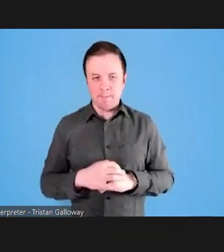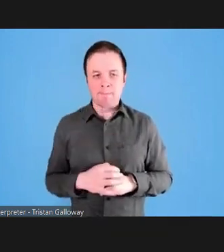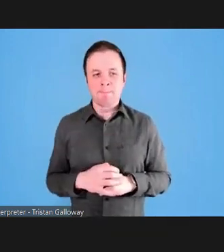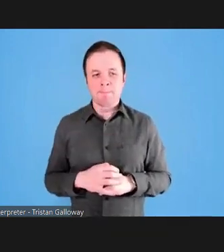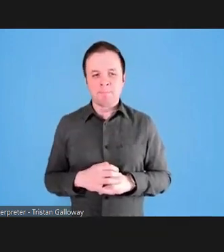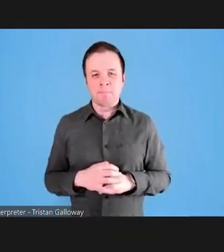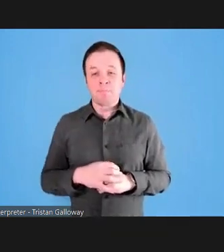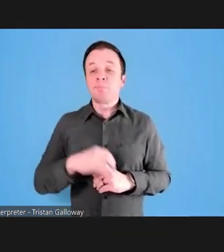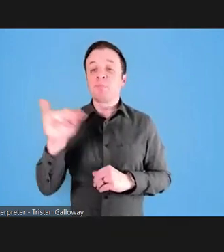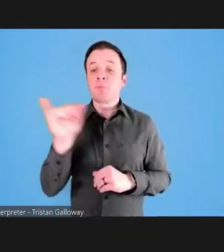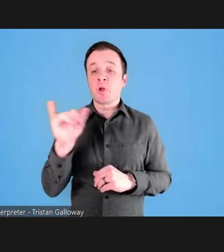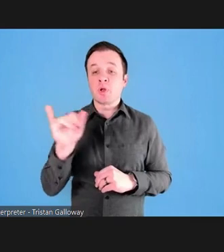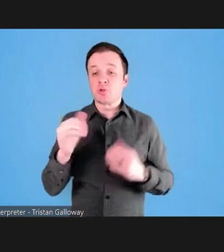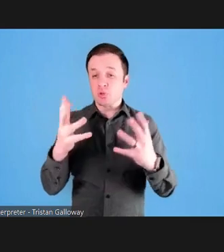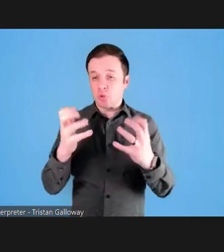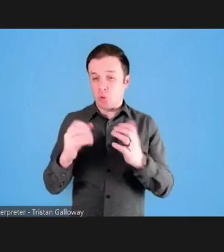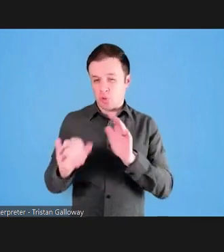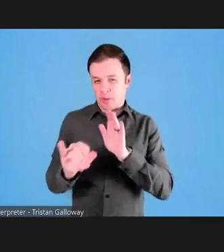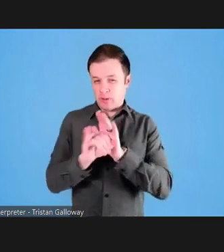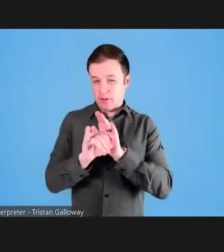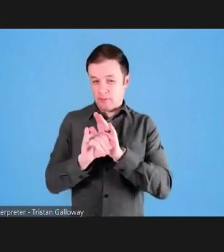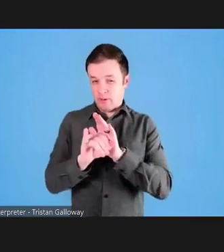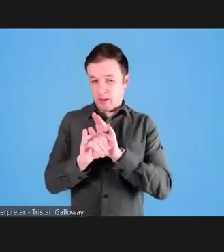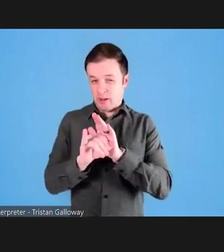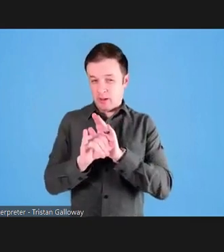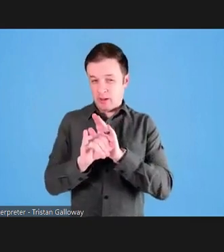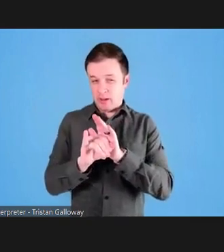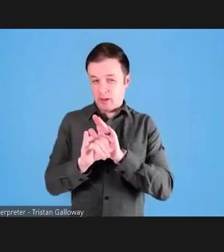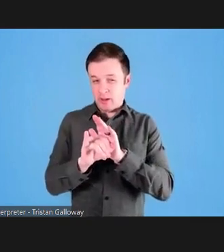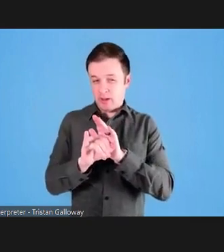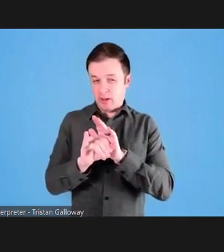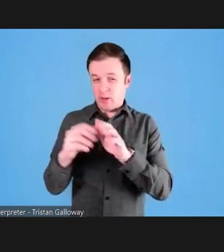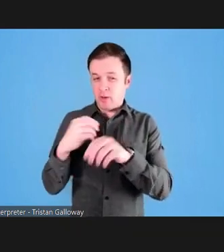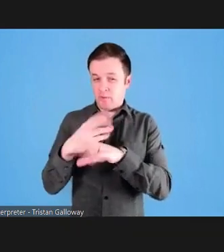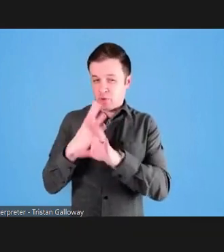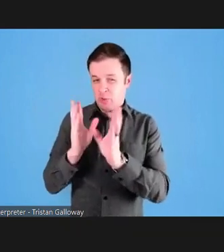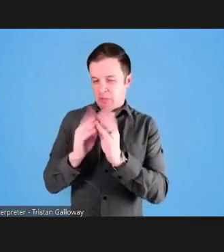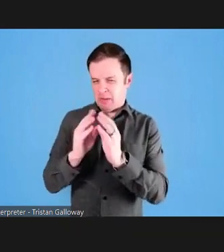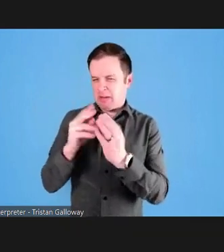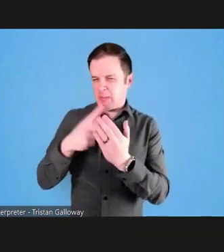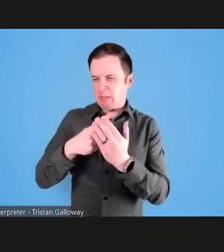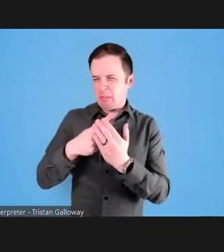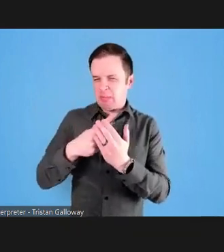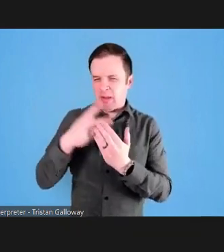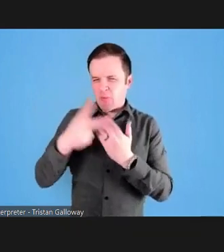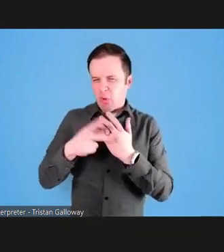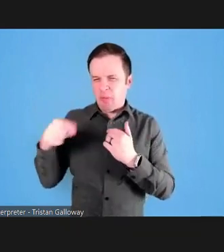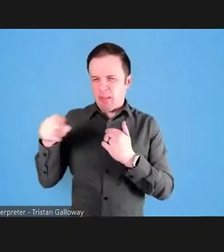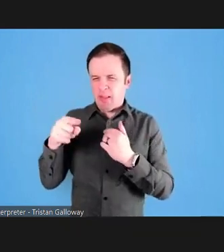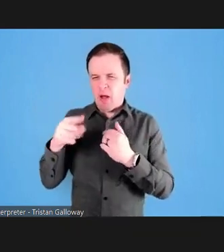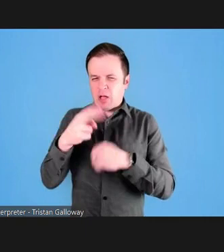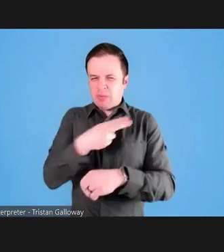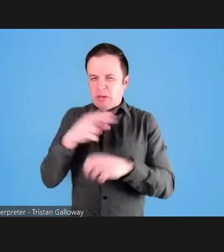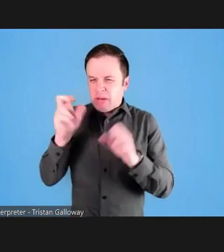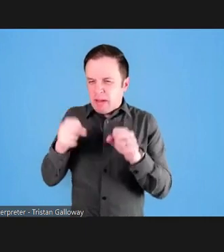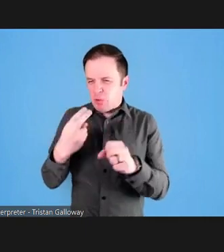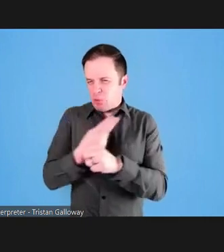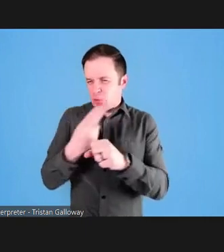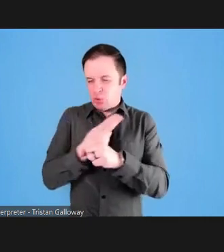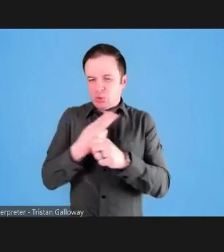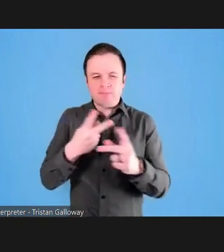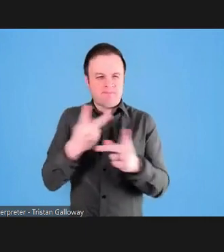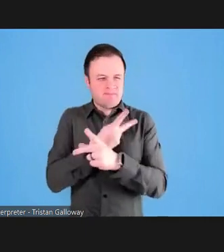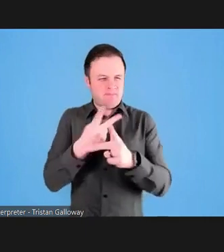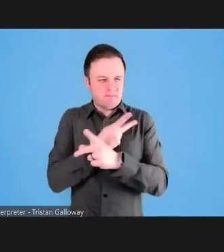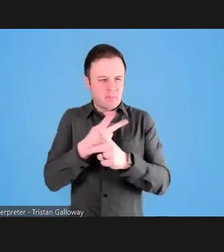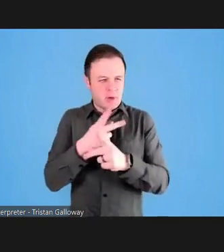You will also want to identify virtual meeting platforms that the hospital can use and determine a date and a time for